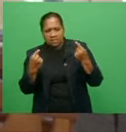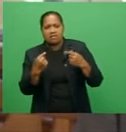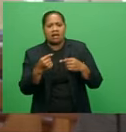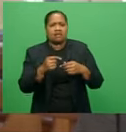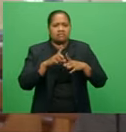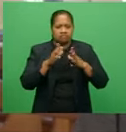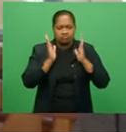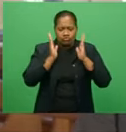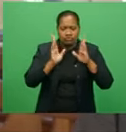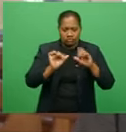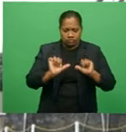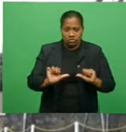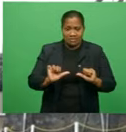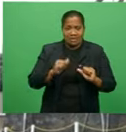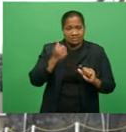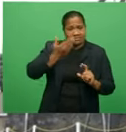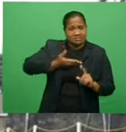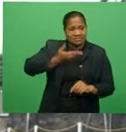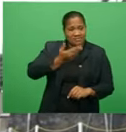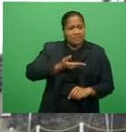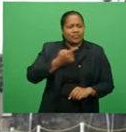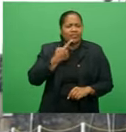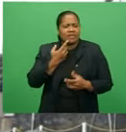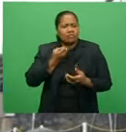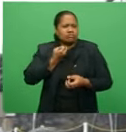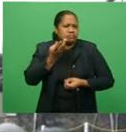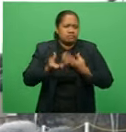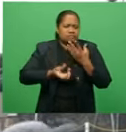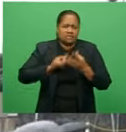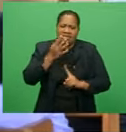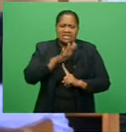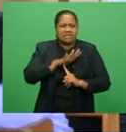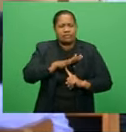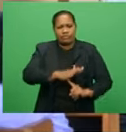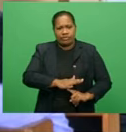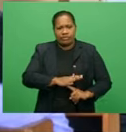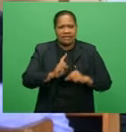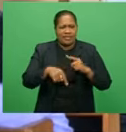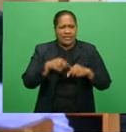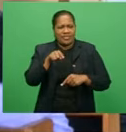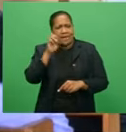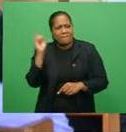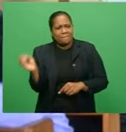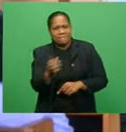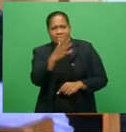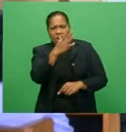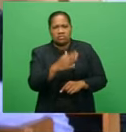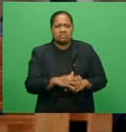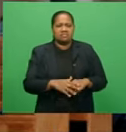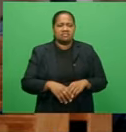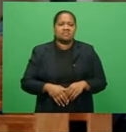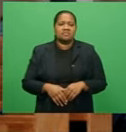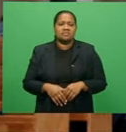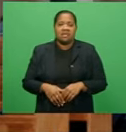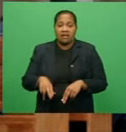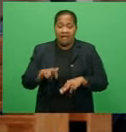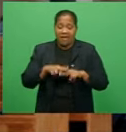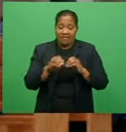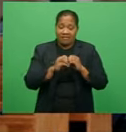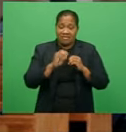President Reverend Dr. Epineri Vakandewavosa has expressed disappointment over the post. In an interview with FBC News,